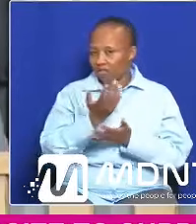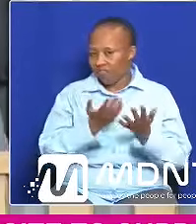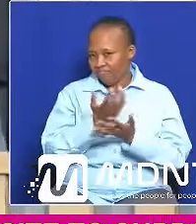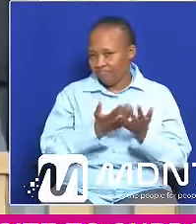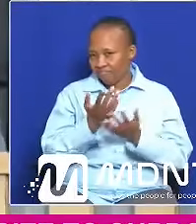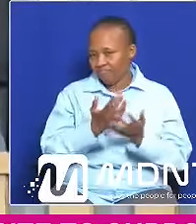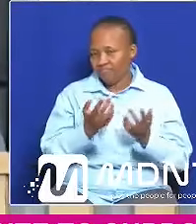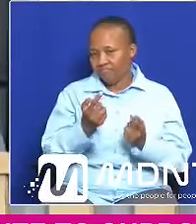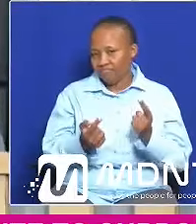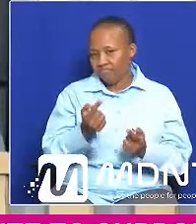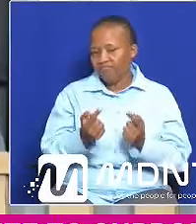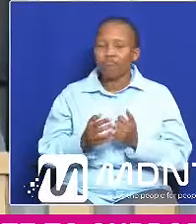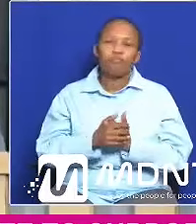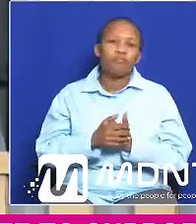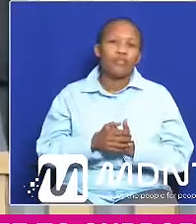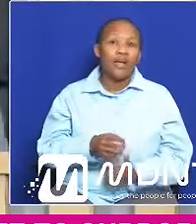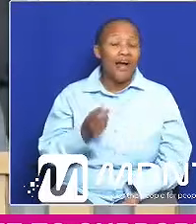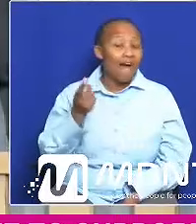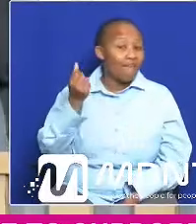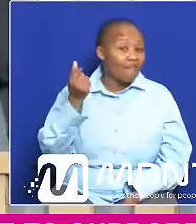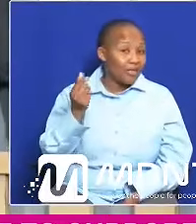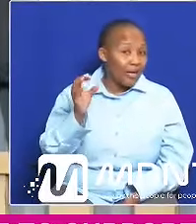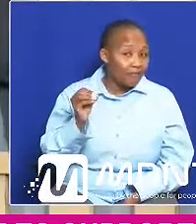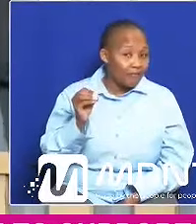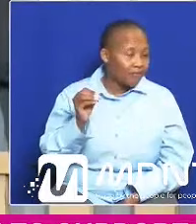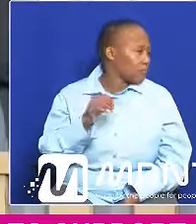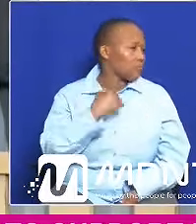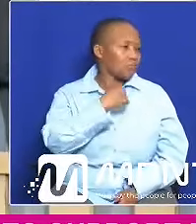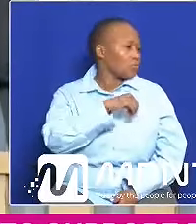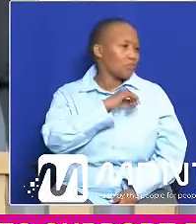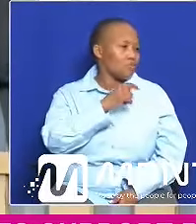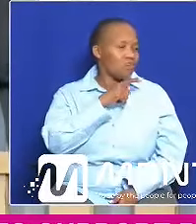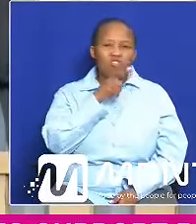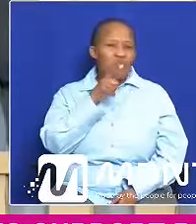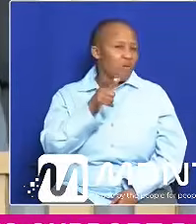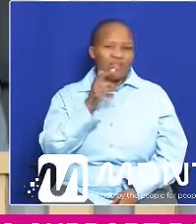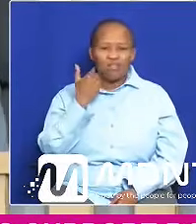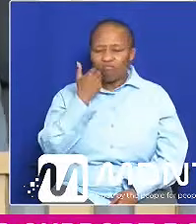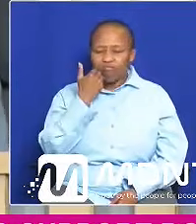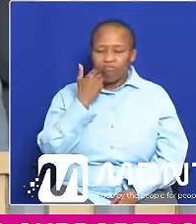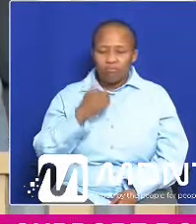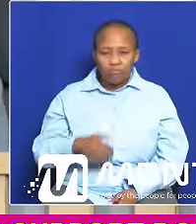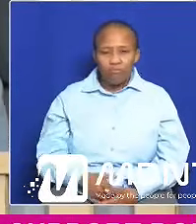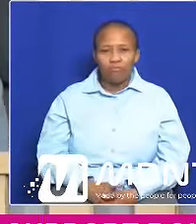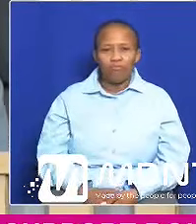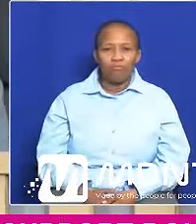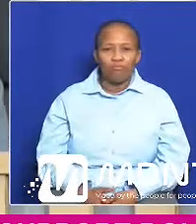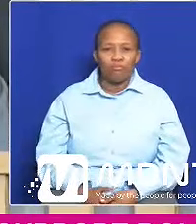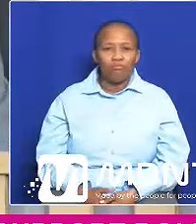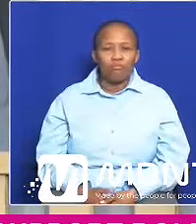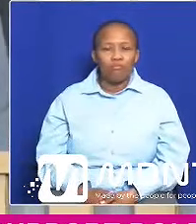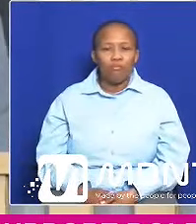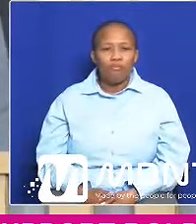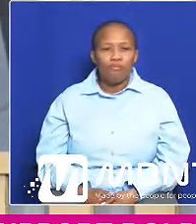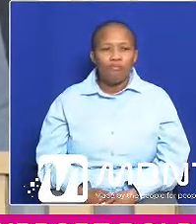want to comment on that advocacy law. Okay. I'd invited us to page 56. Ignore